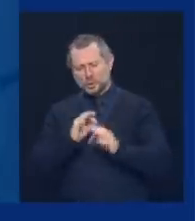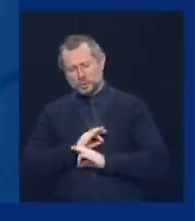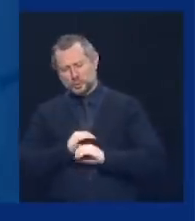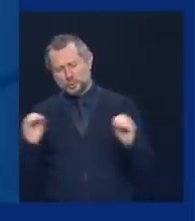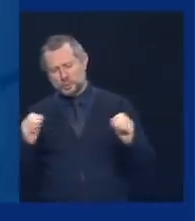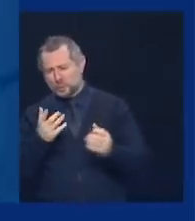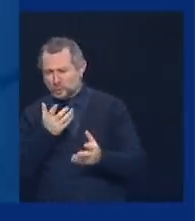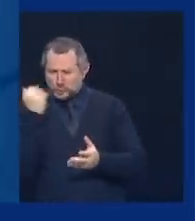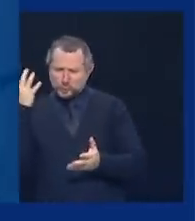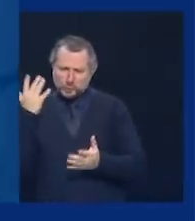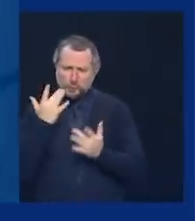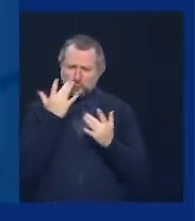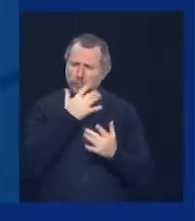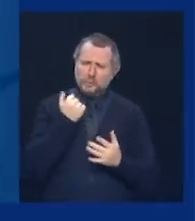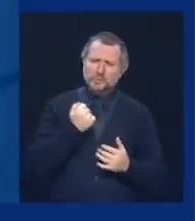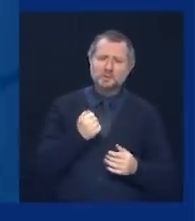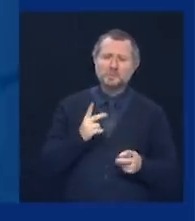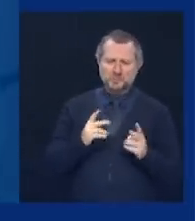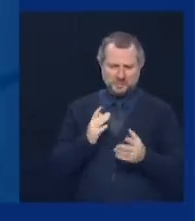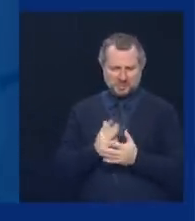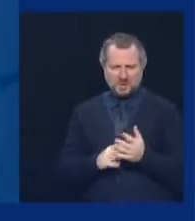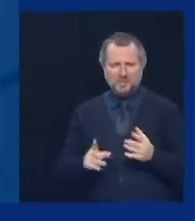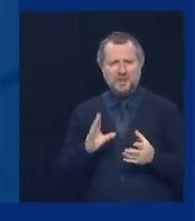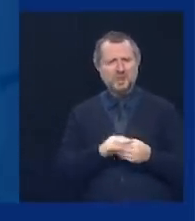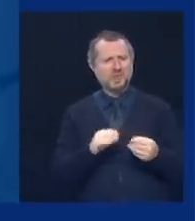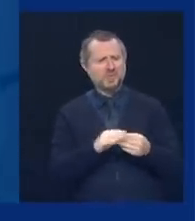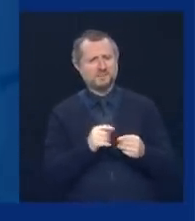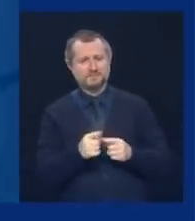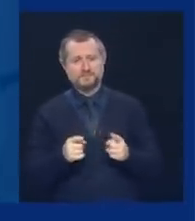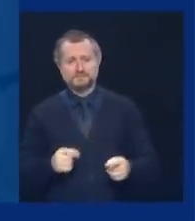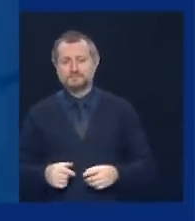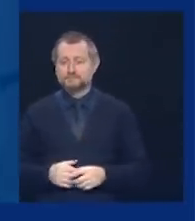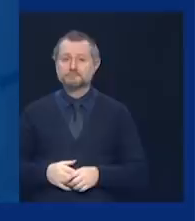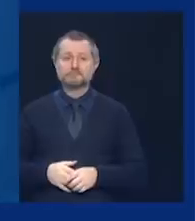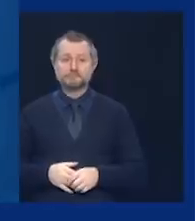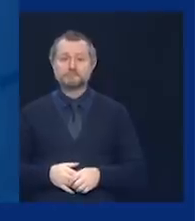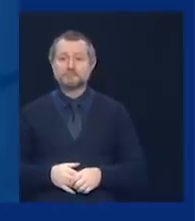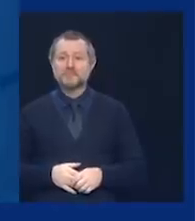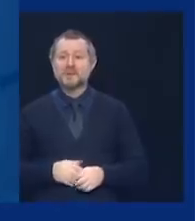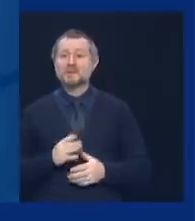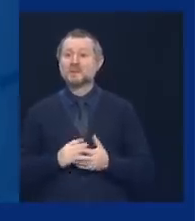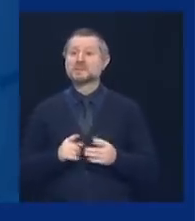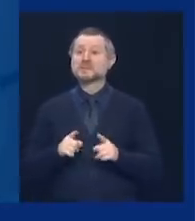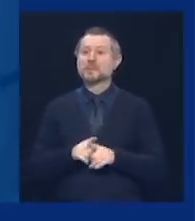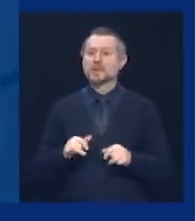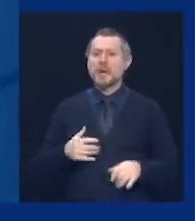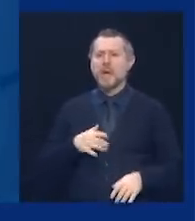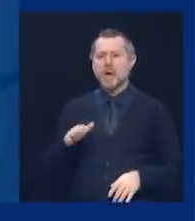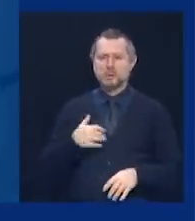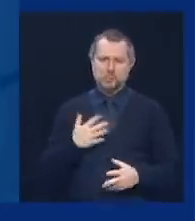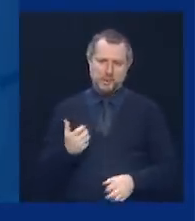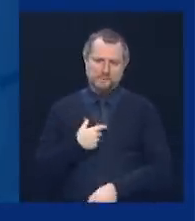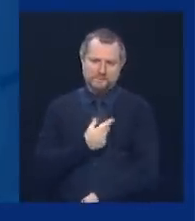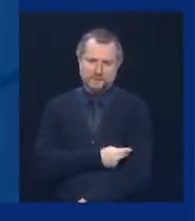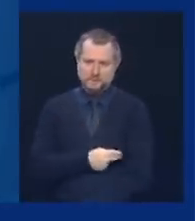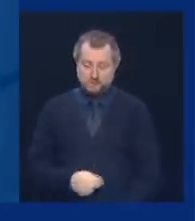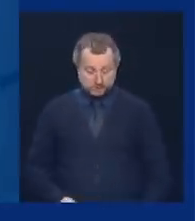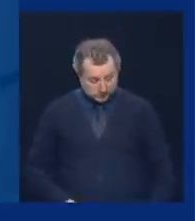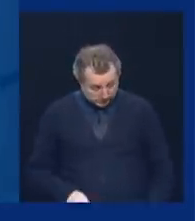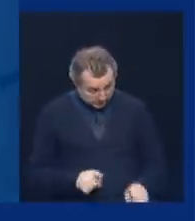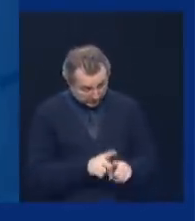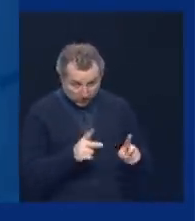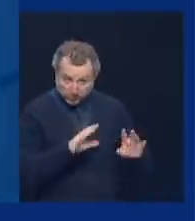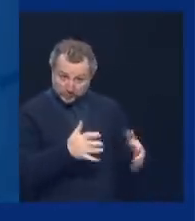you should do. Me, I want a vaccine. You know? If